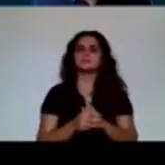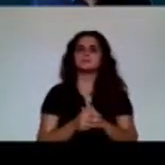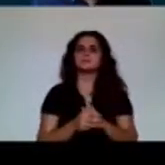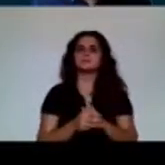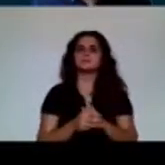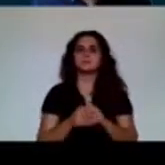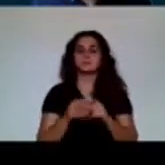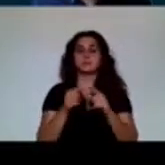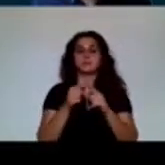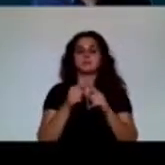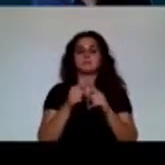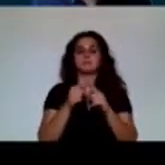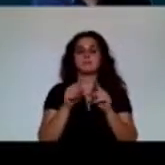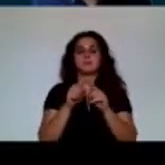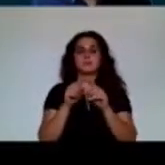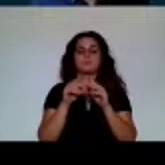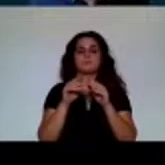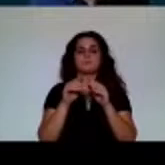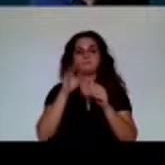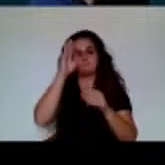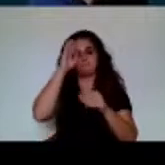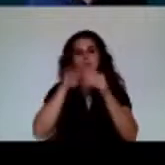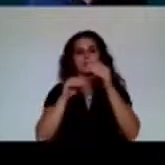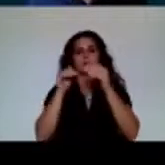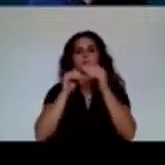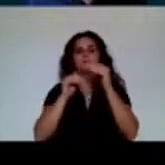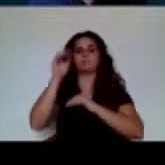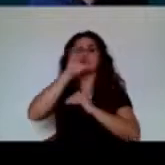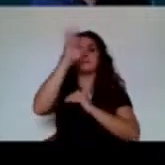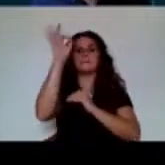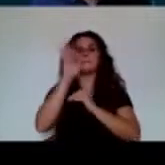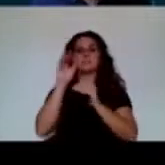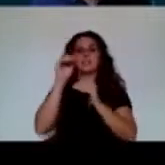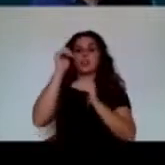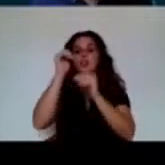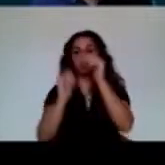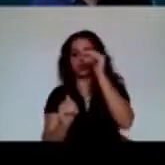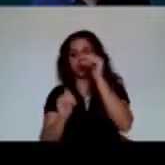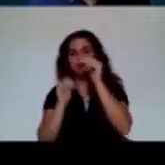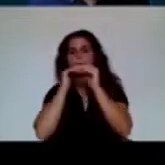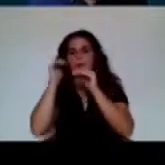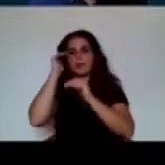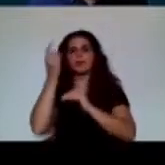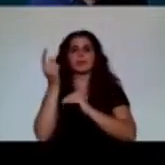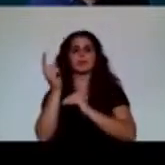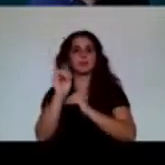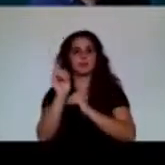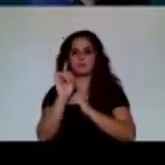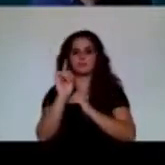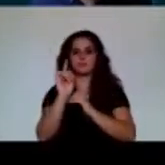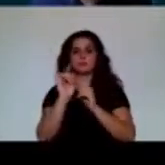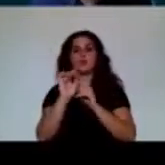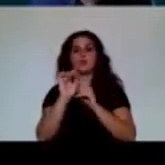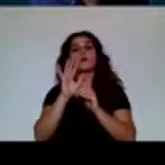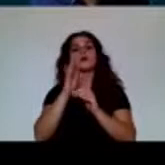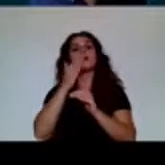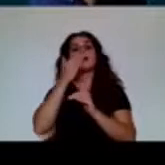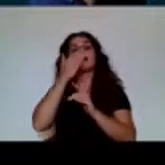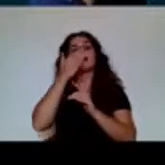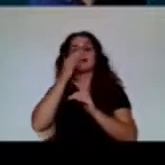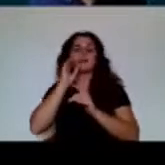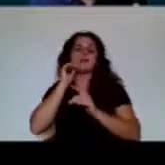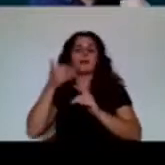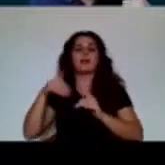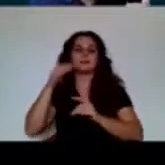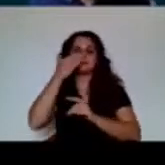the prevalence, this percentage does not go down with age. So the older children, the majority